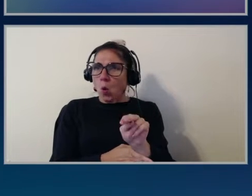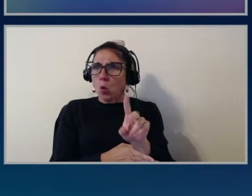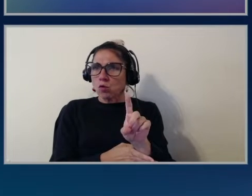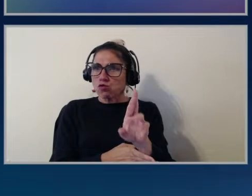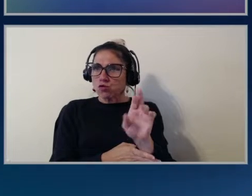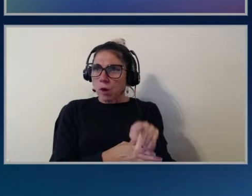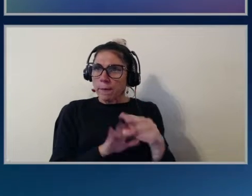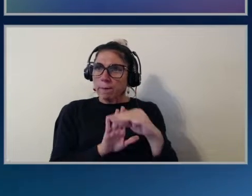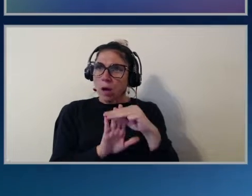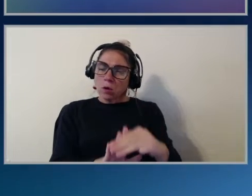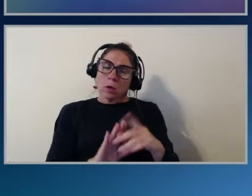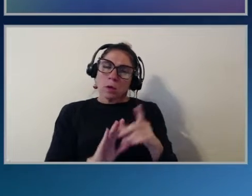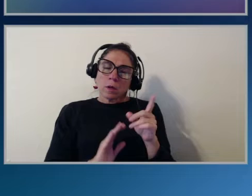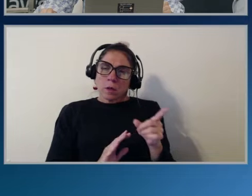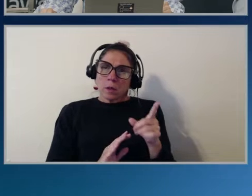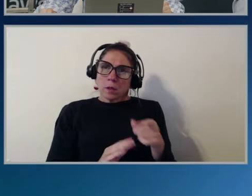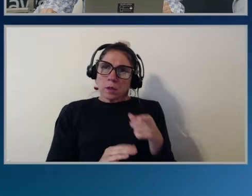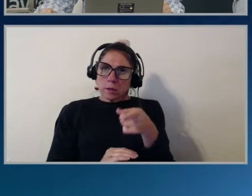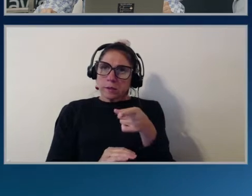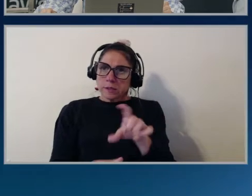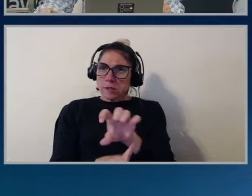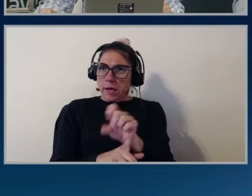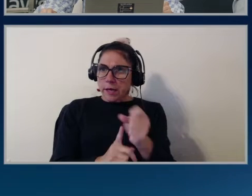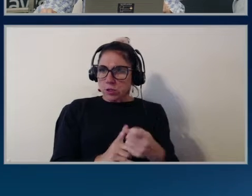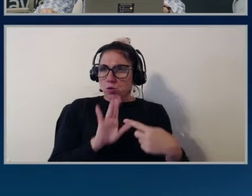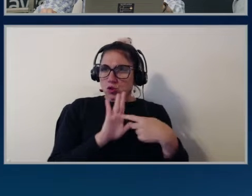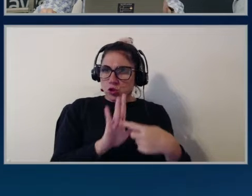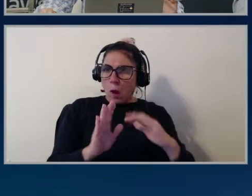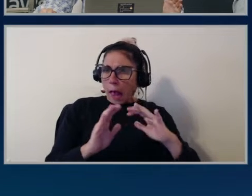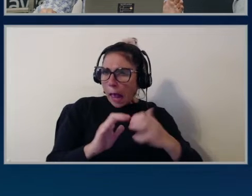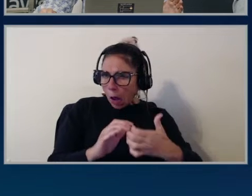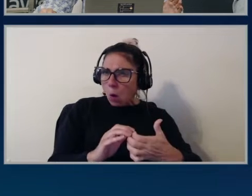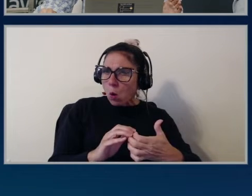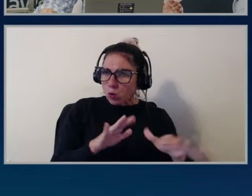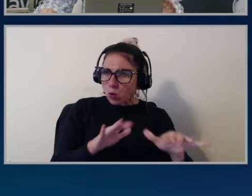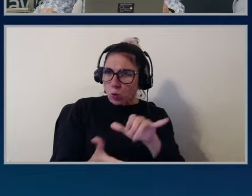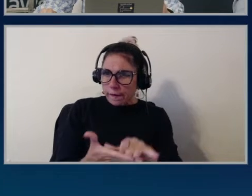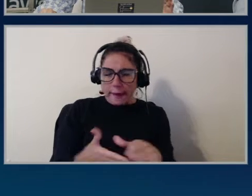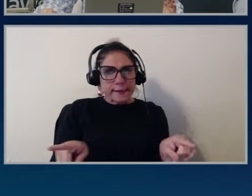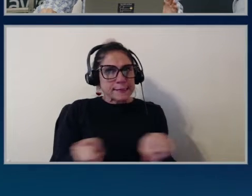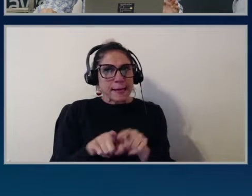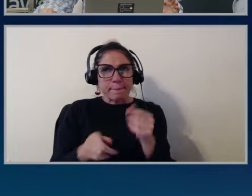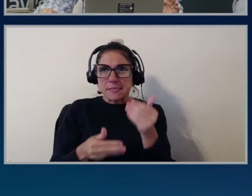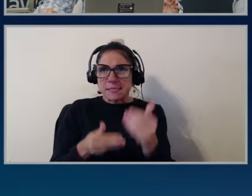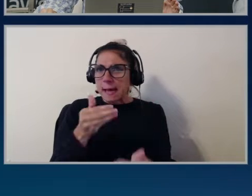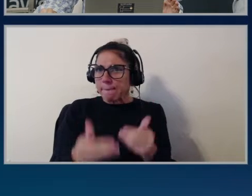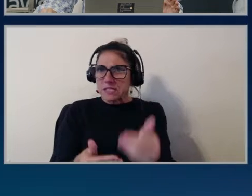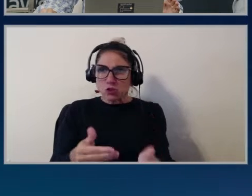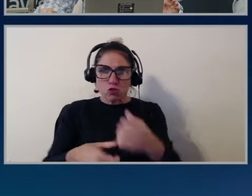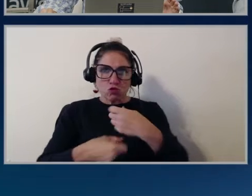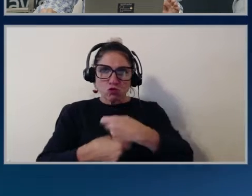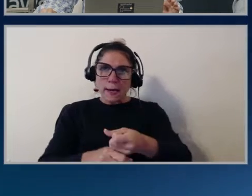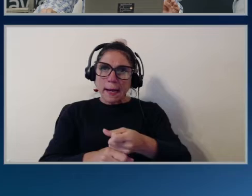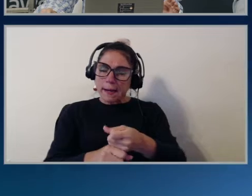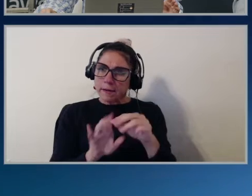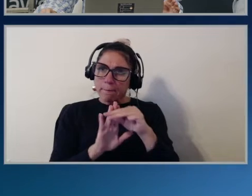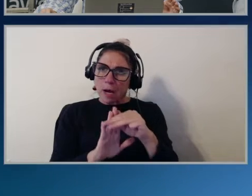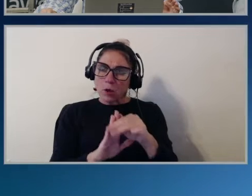is we will show how to do that. Same steps. We create a model builder